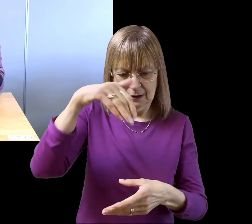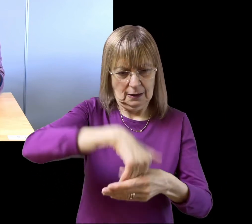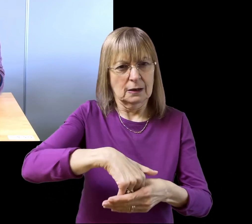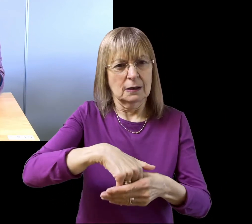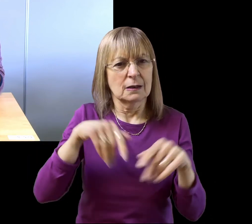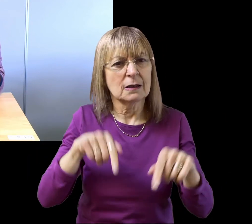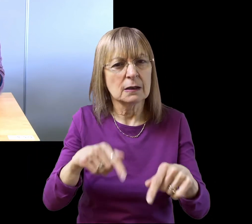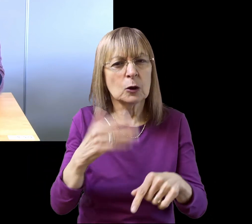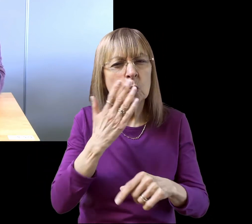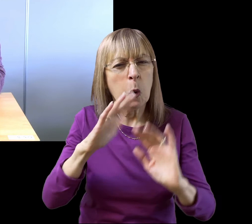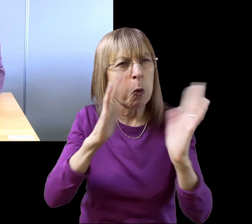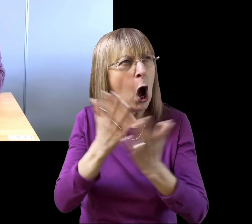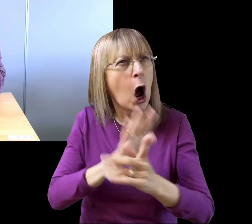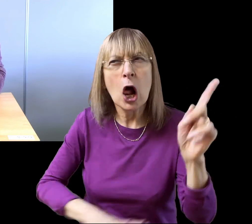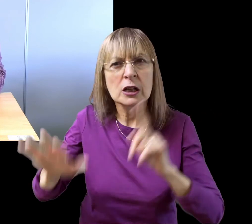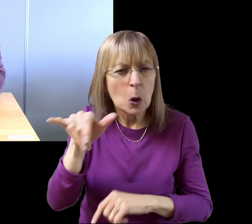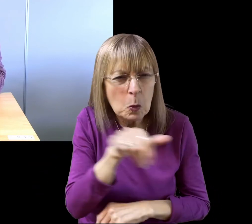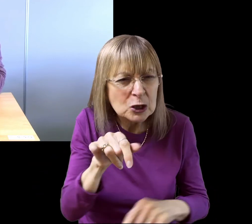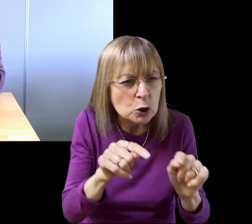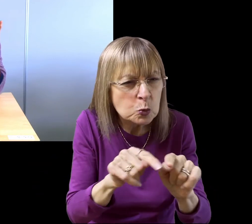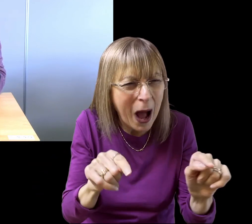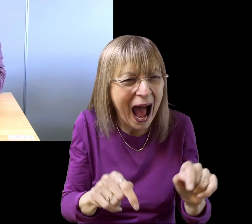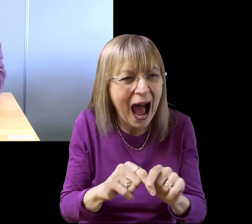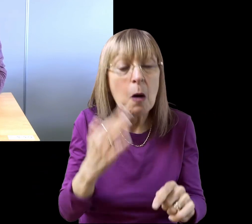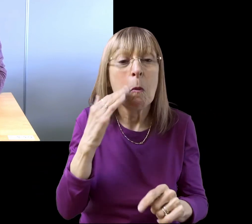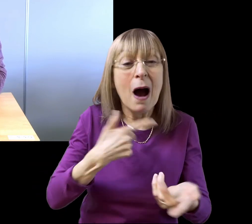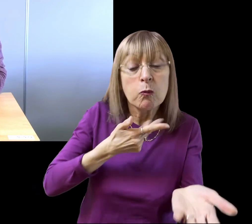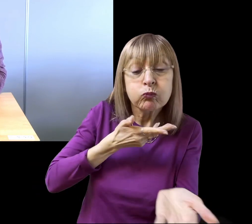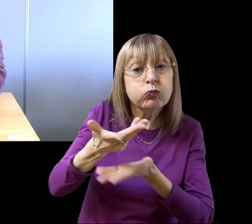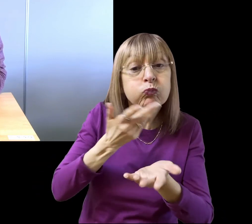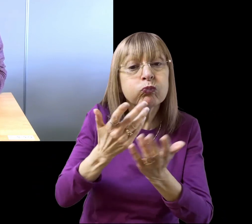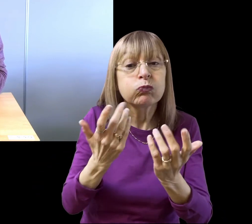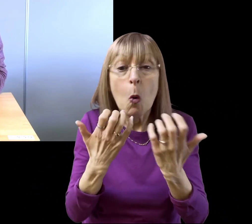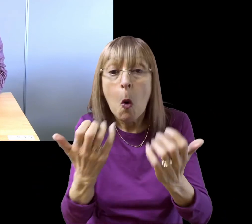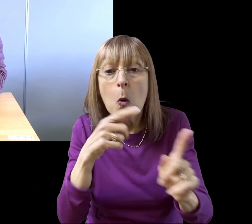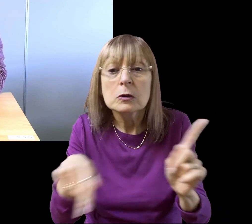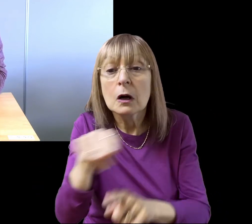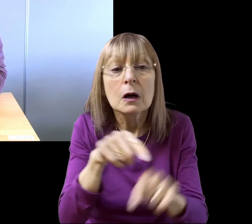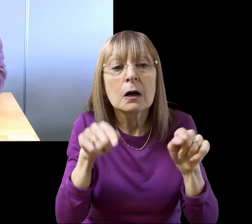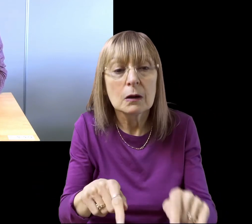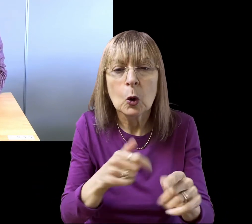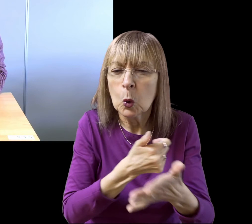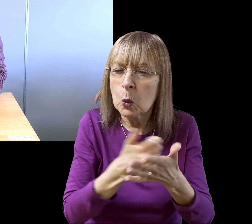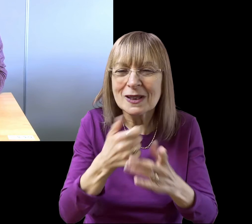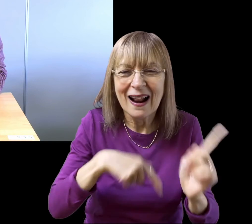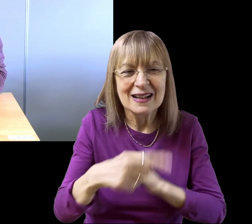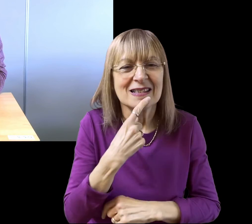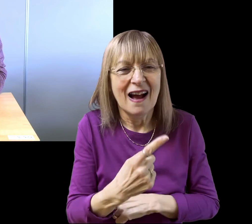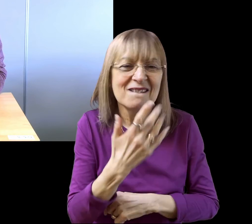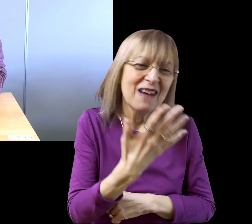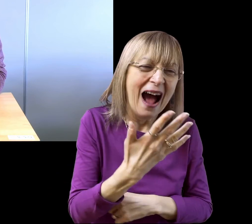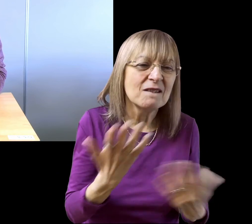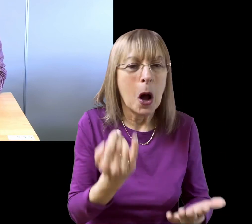the schools in the world? Which square? When I do this with audiences, we usually find that about 5